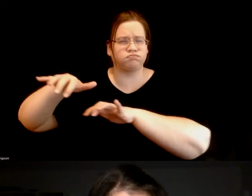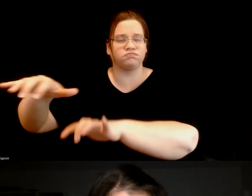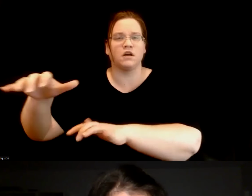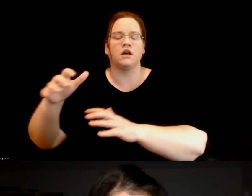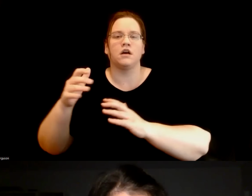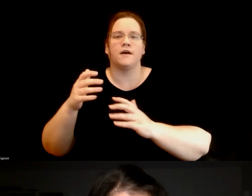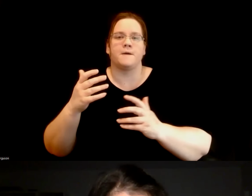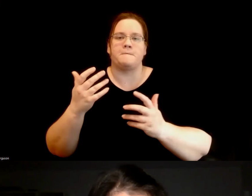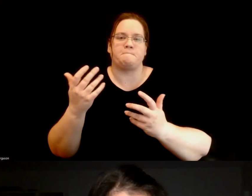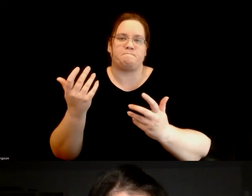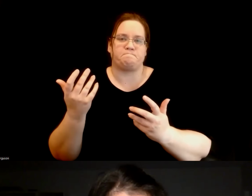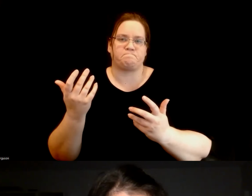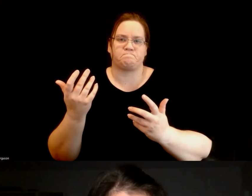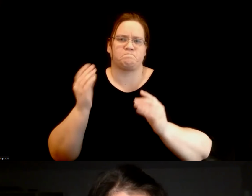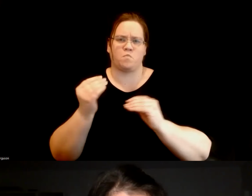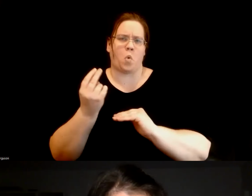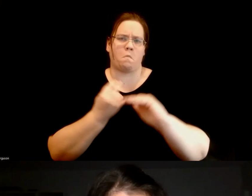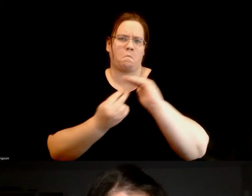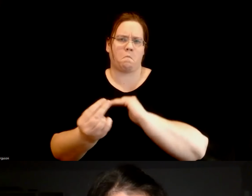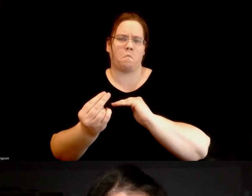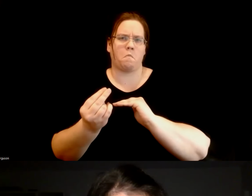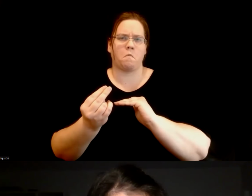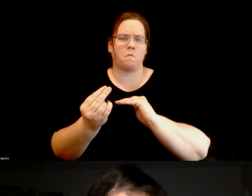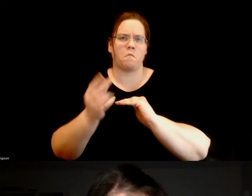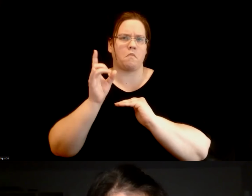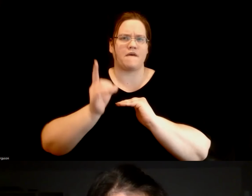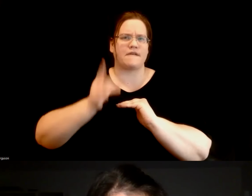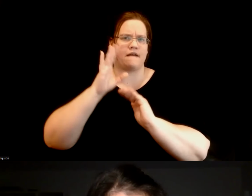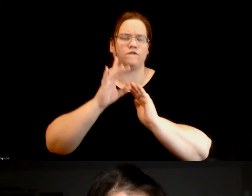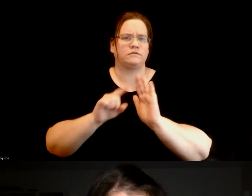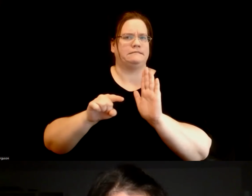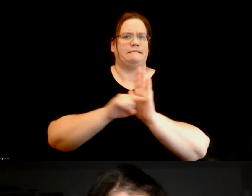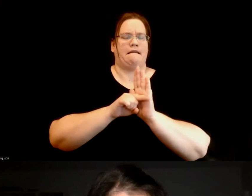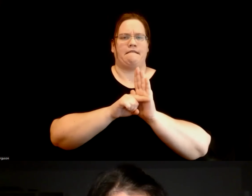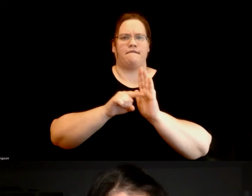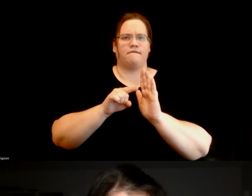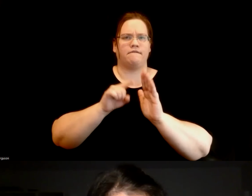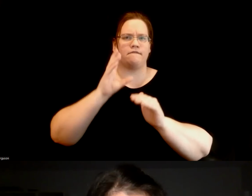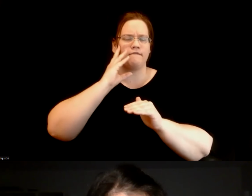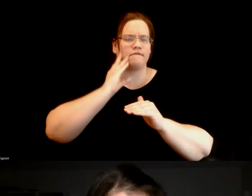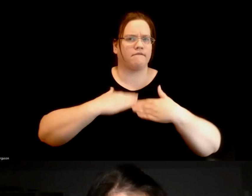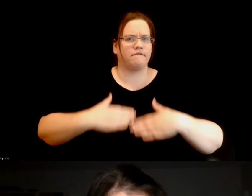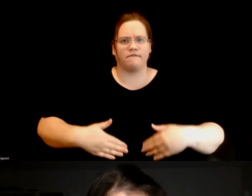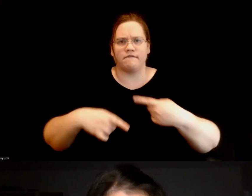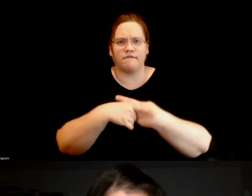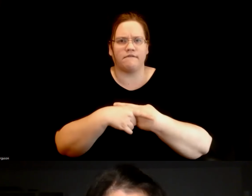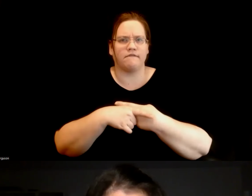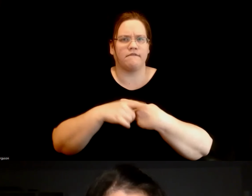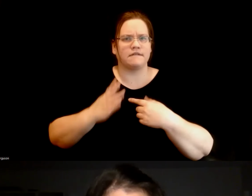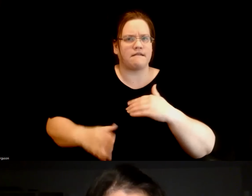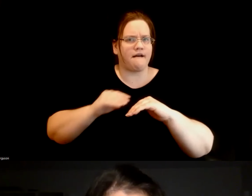no anticipation of adverse side effects that we do not know about in this younger age